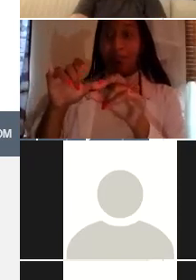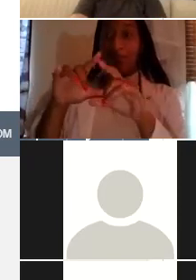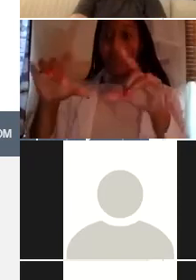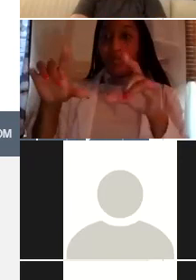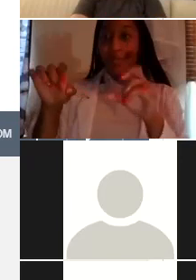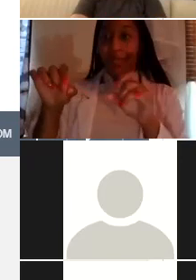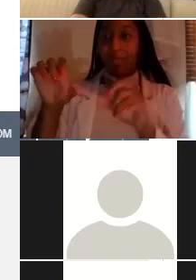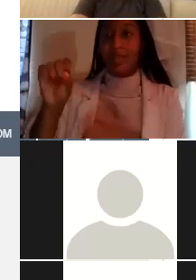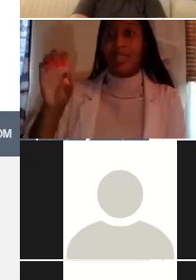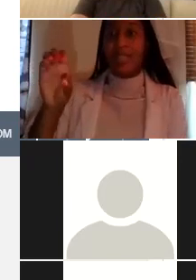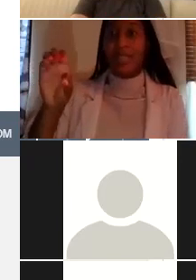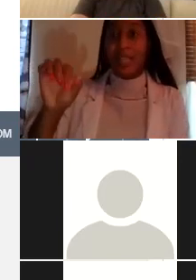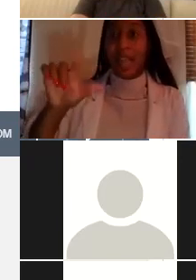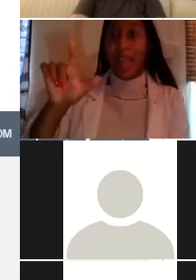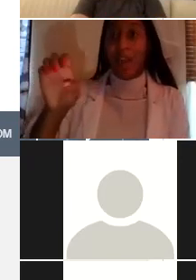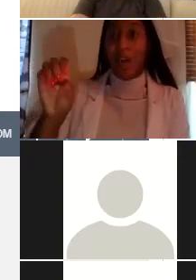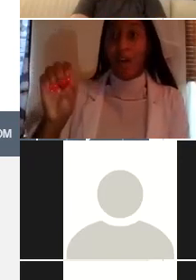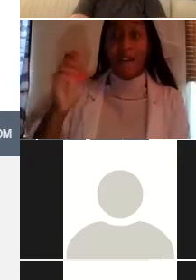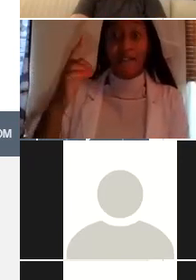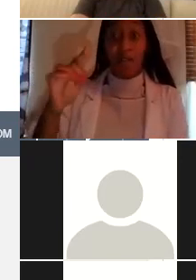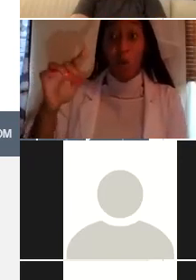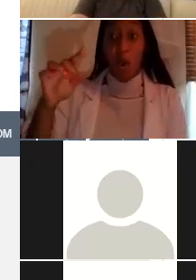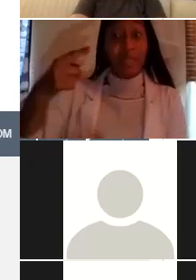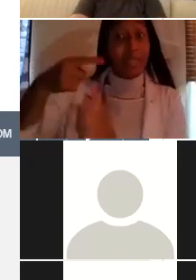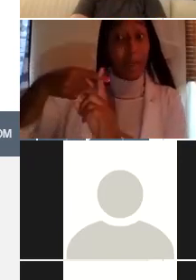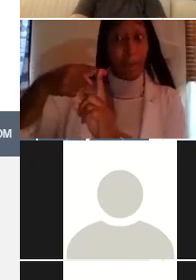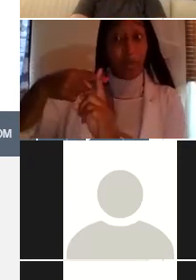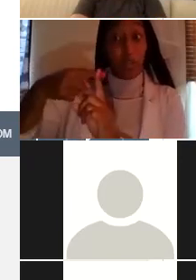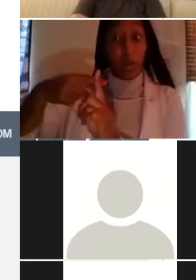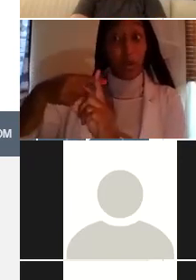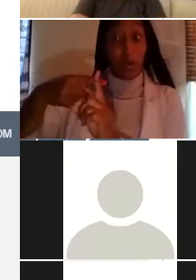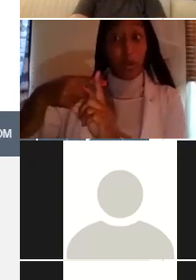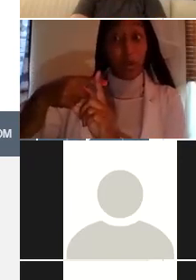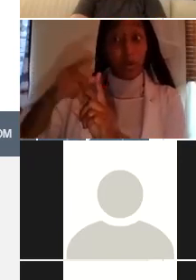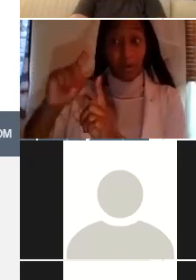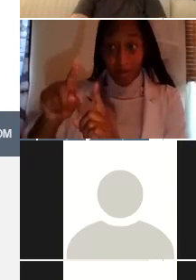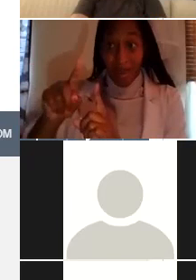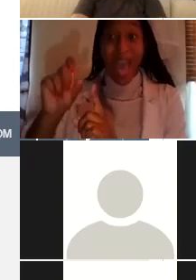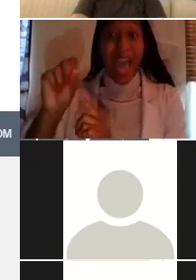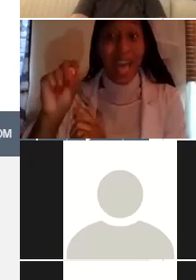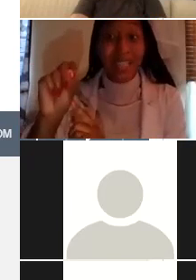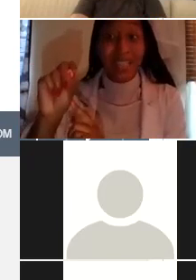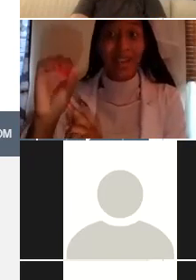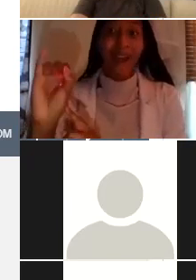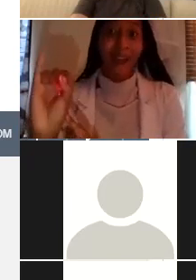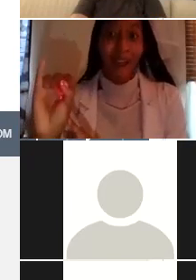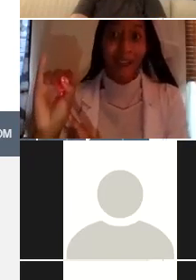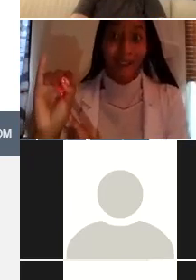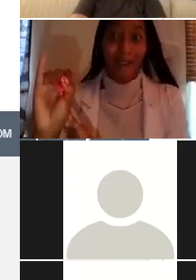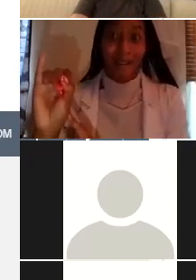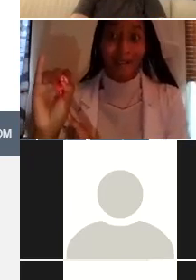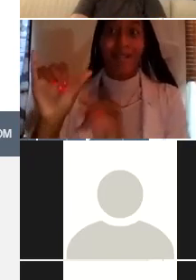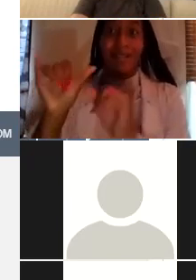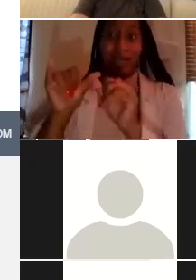temperature in the SI system. So the SI unit